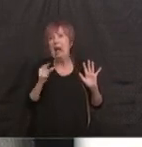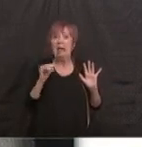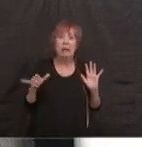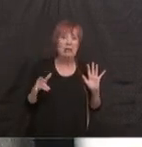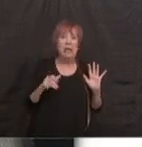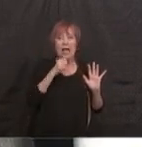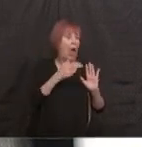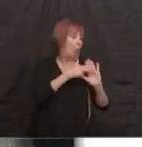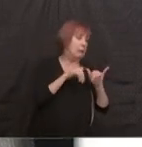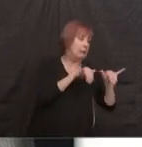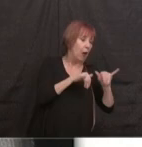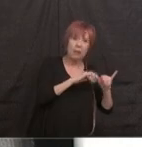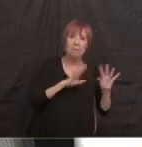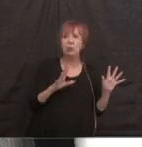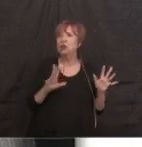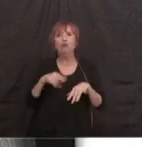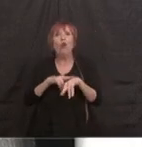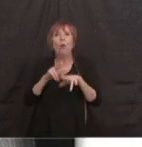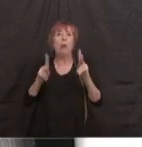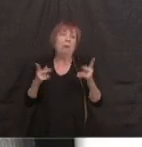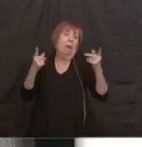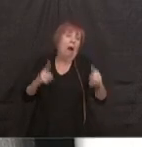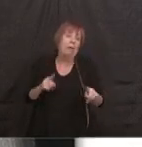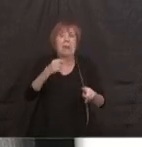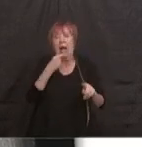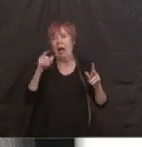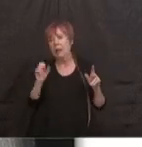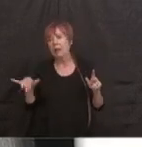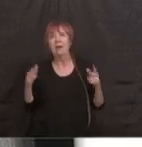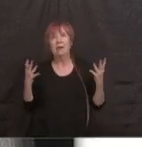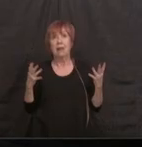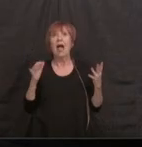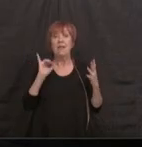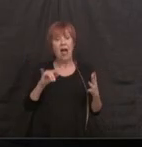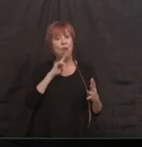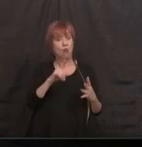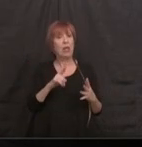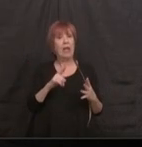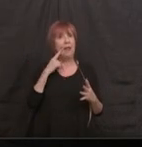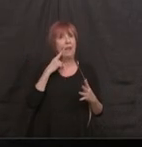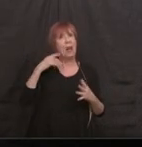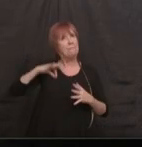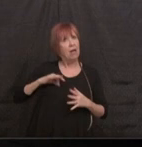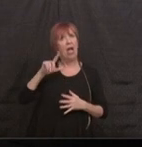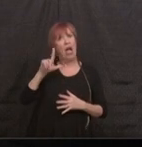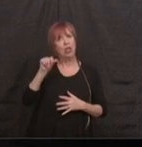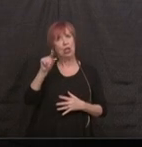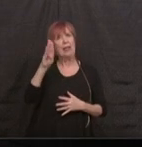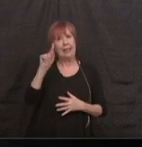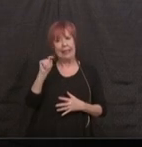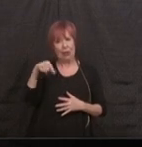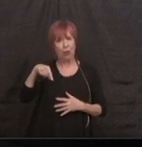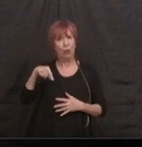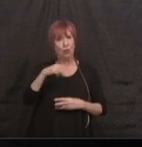just normal people, like everybody else is a normal person, just portrayed in that way, I think has done a lot for the LGBTQ world.